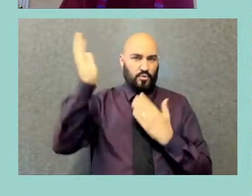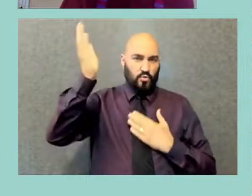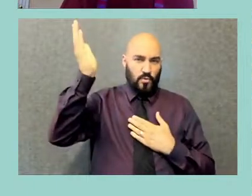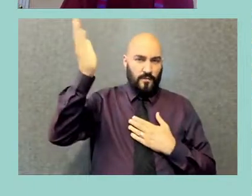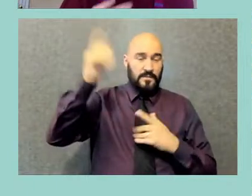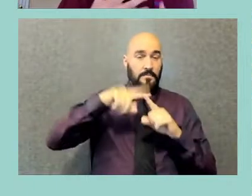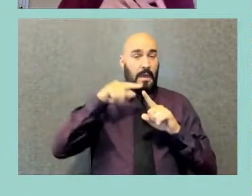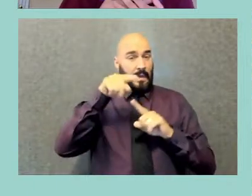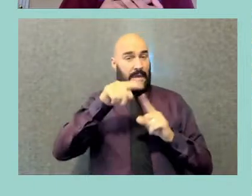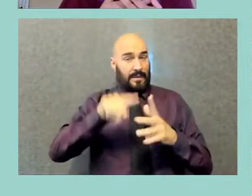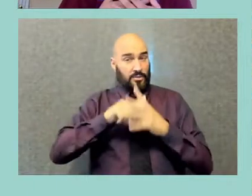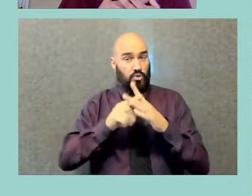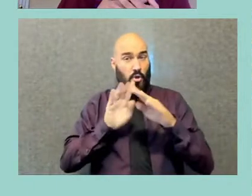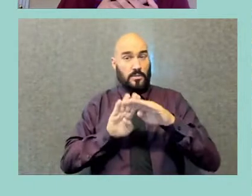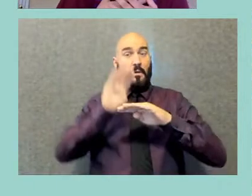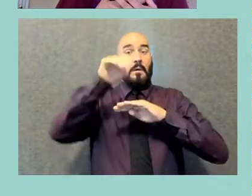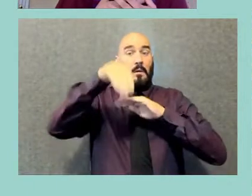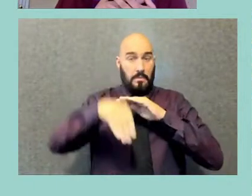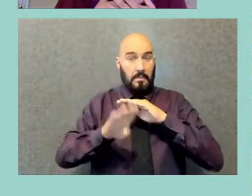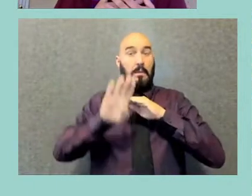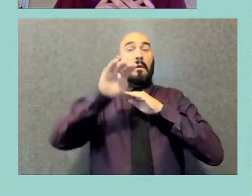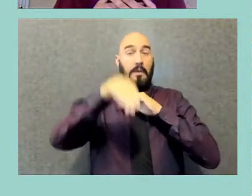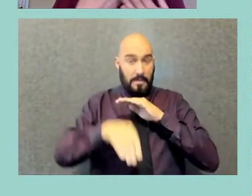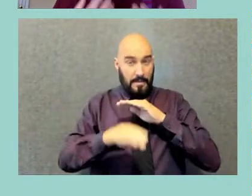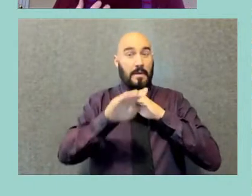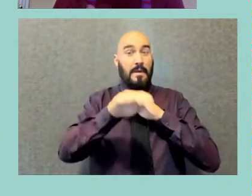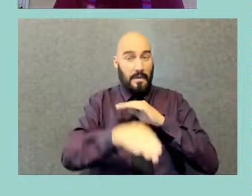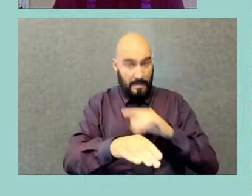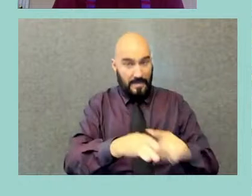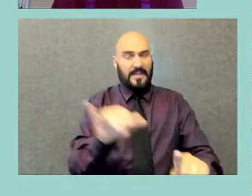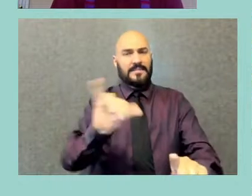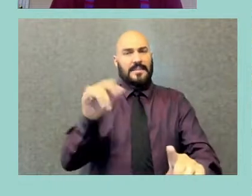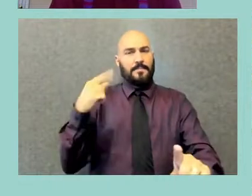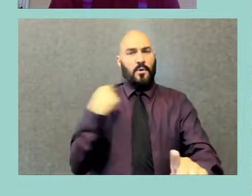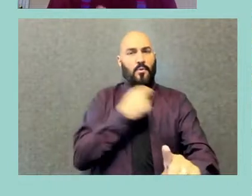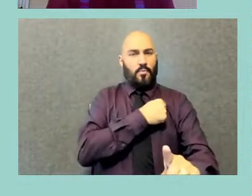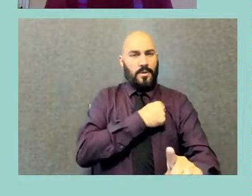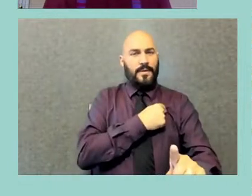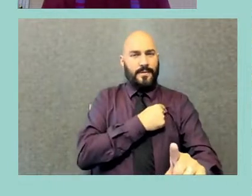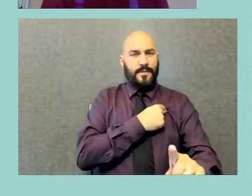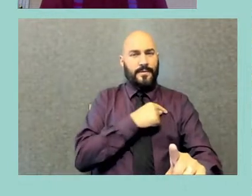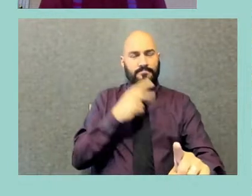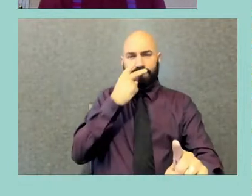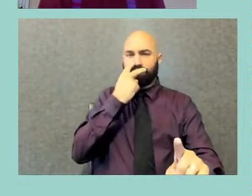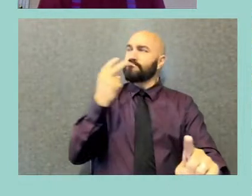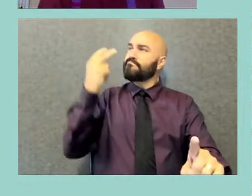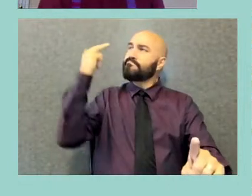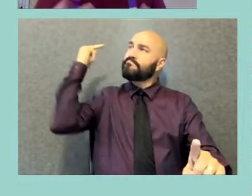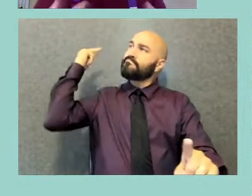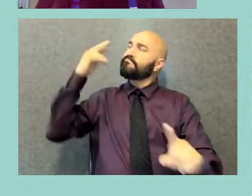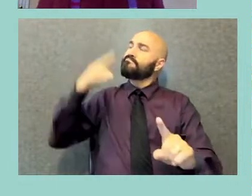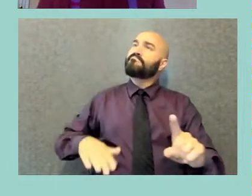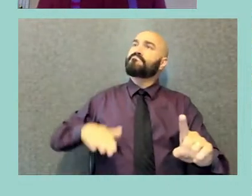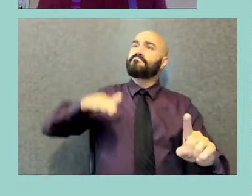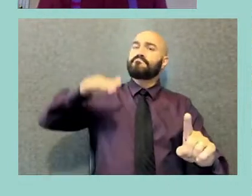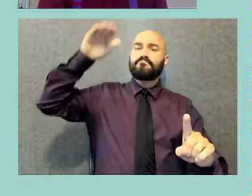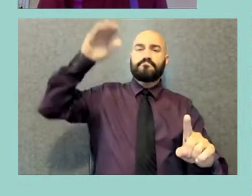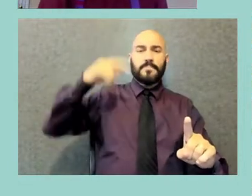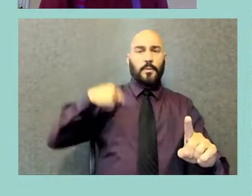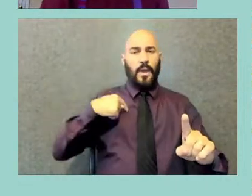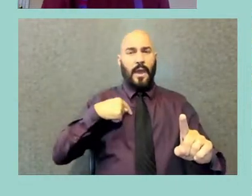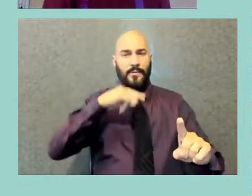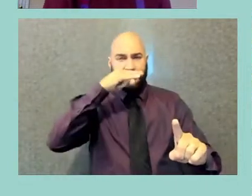for, we remember too, childhood and those moments of coming into our own in our